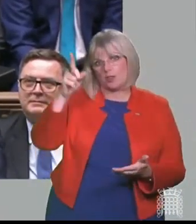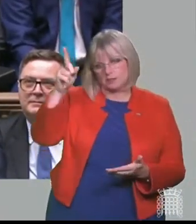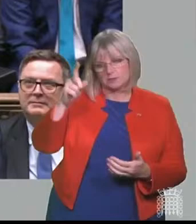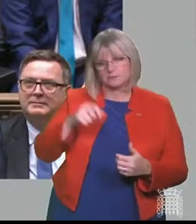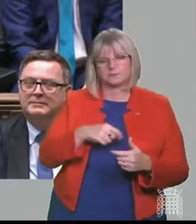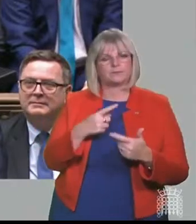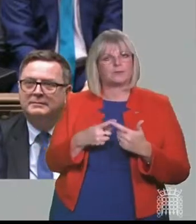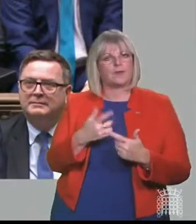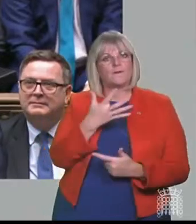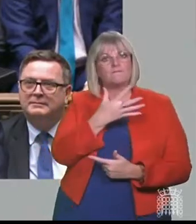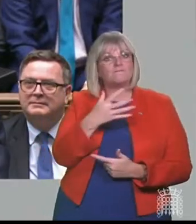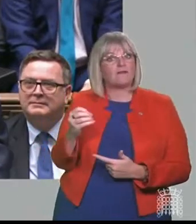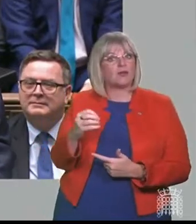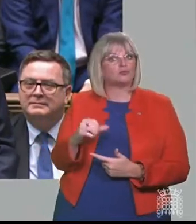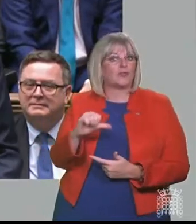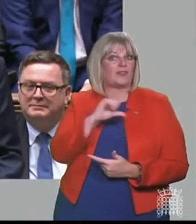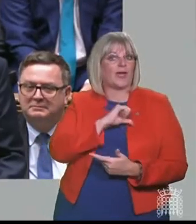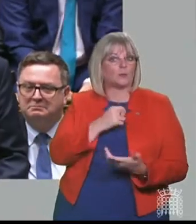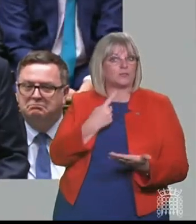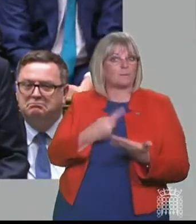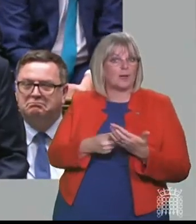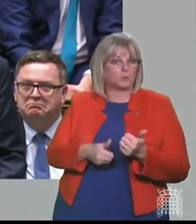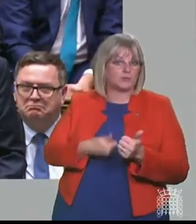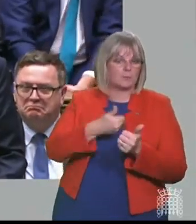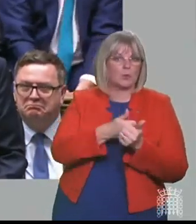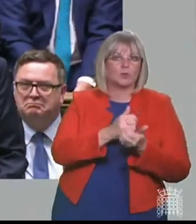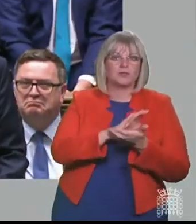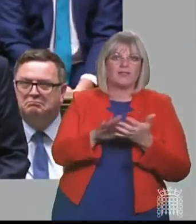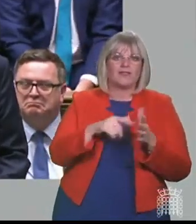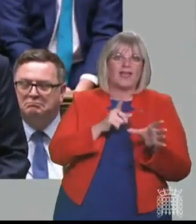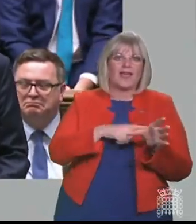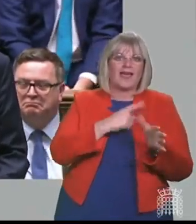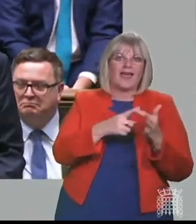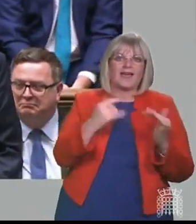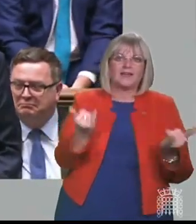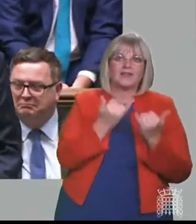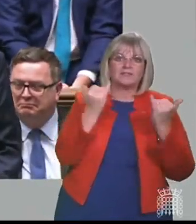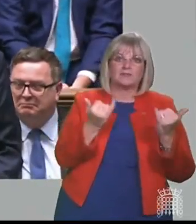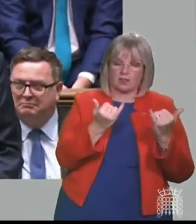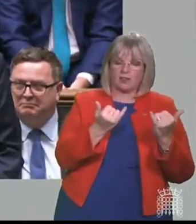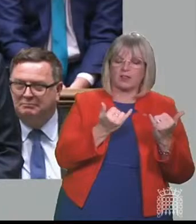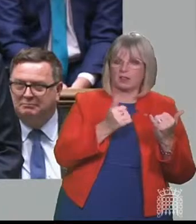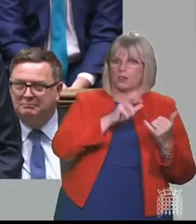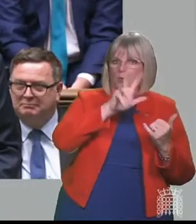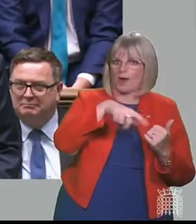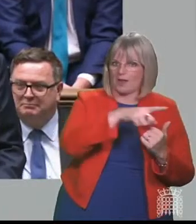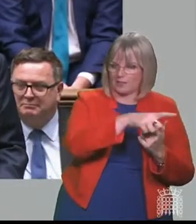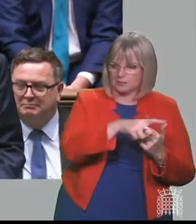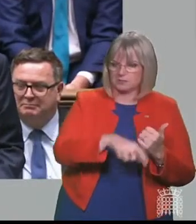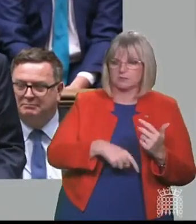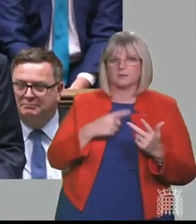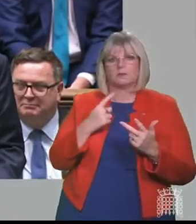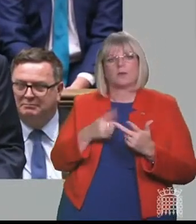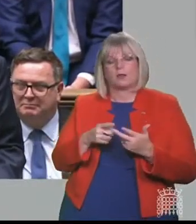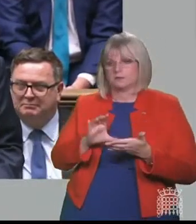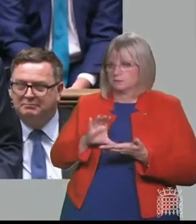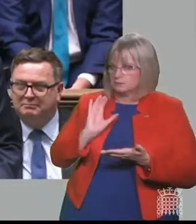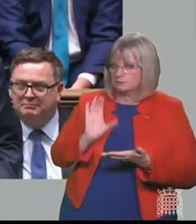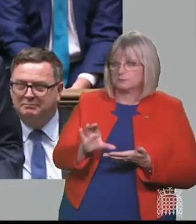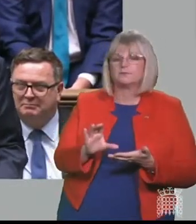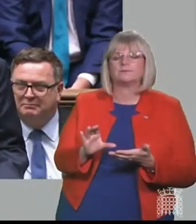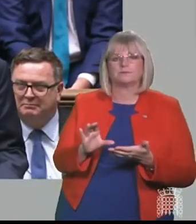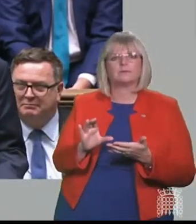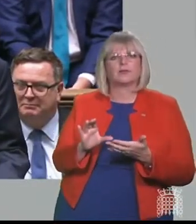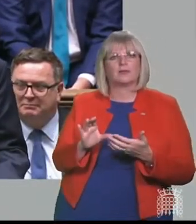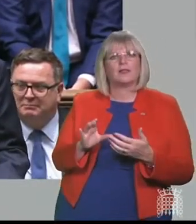support the Hay Festival in Wales, and £3 million of additional funding to support the successful Tackling